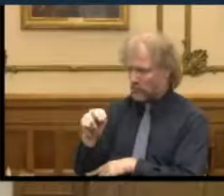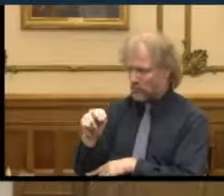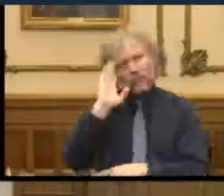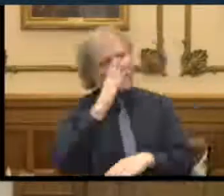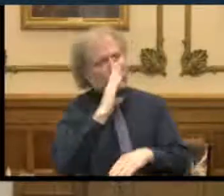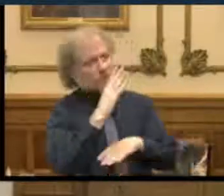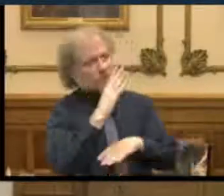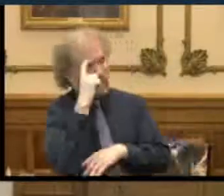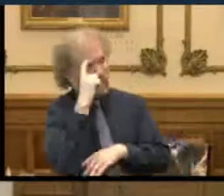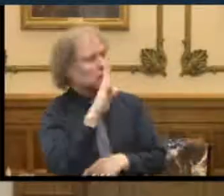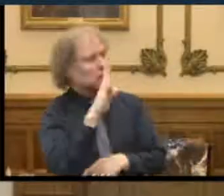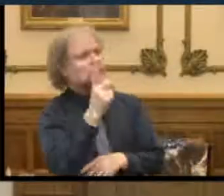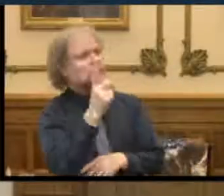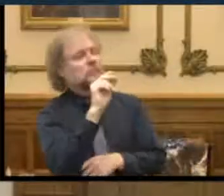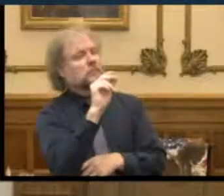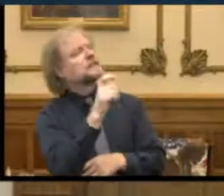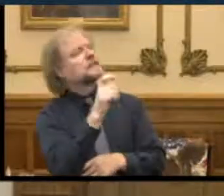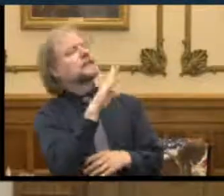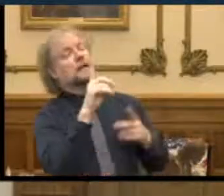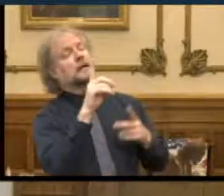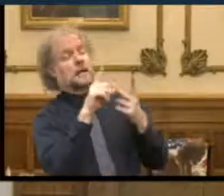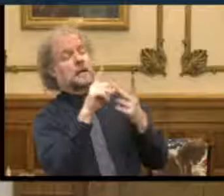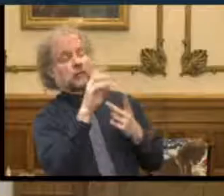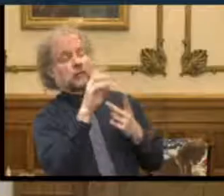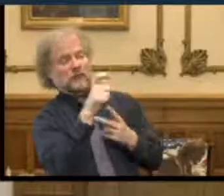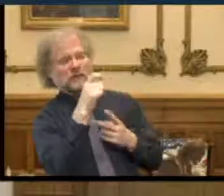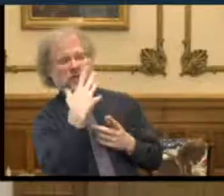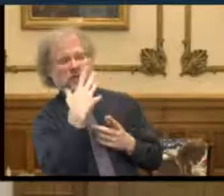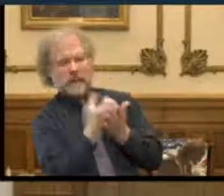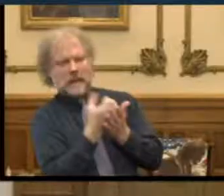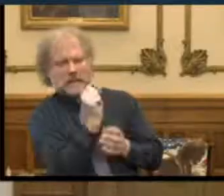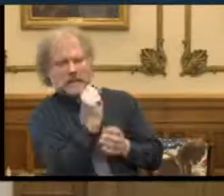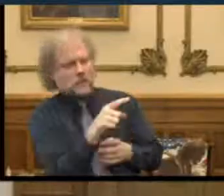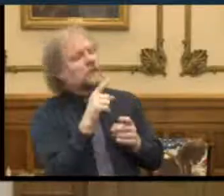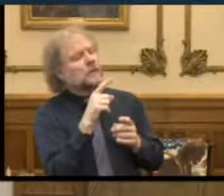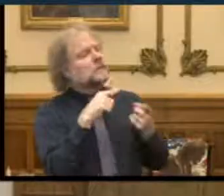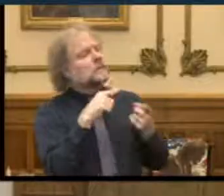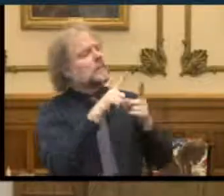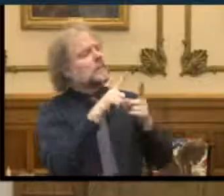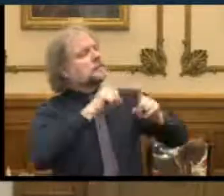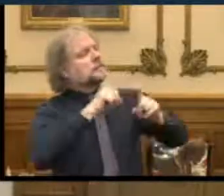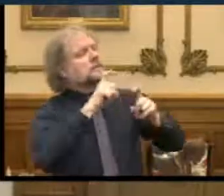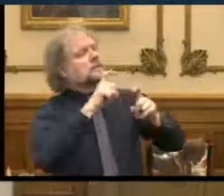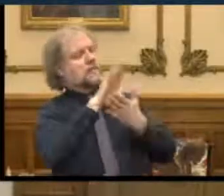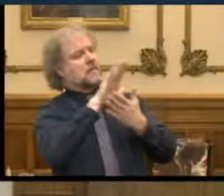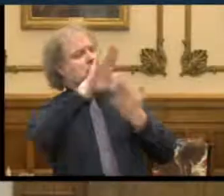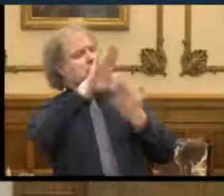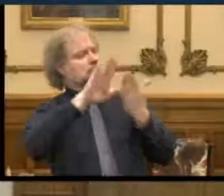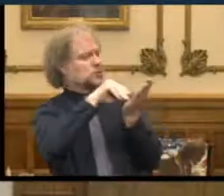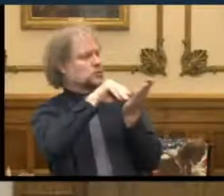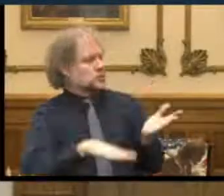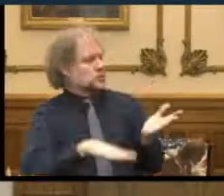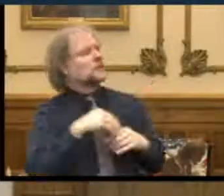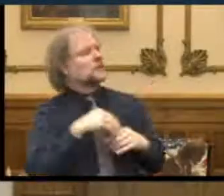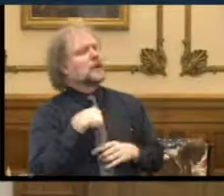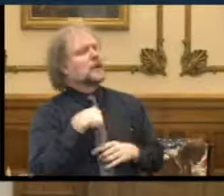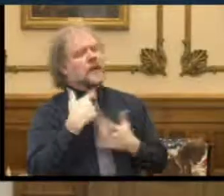afternoon, Dr. Box. Dr. Box, I first wanted to ask you a question about the testing of college students. I know that I was talking